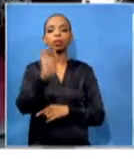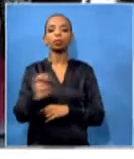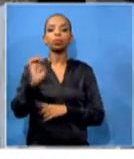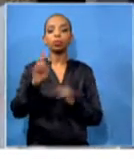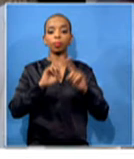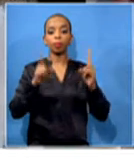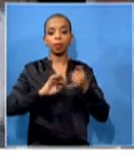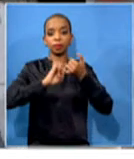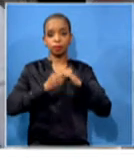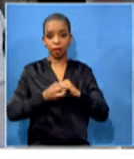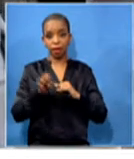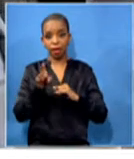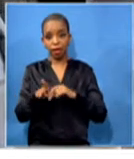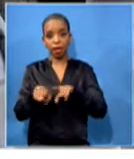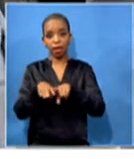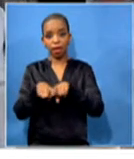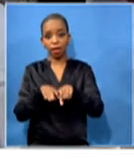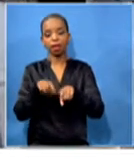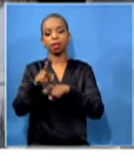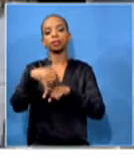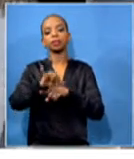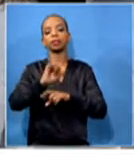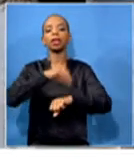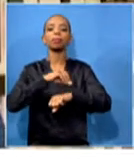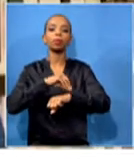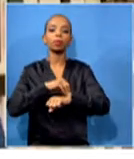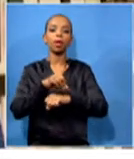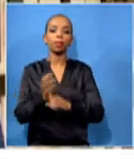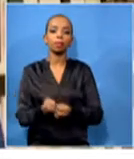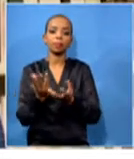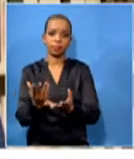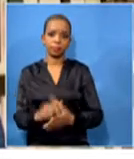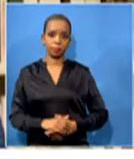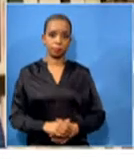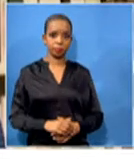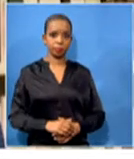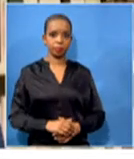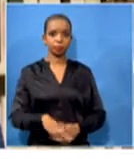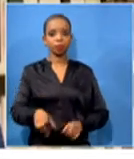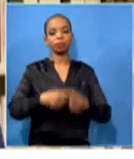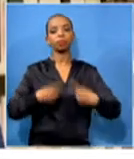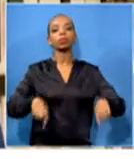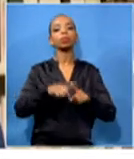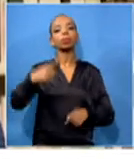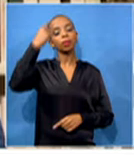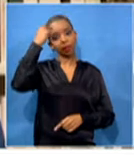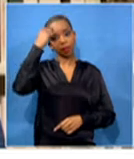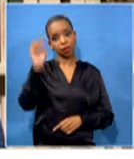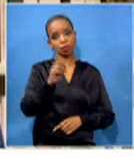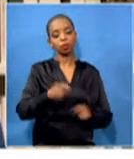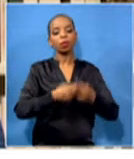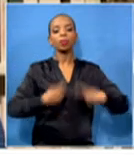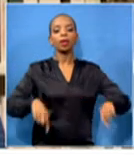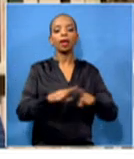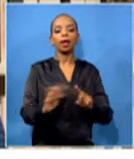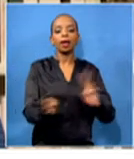a problem scientists are grappling with. The problem we will all have, I think, is we are running against time a little bit, because